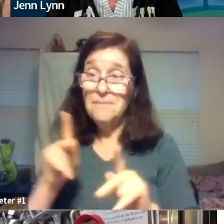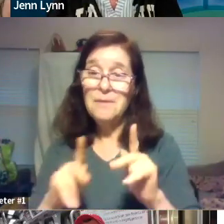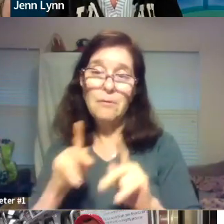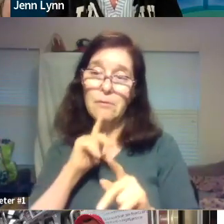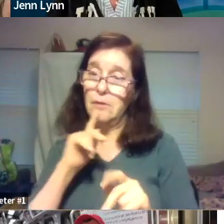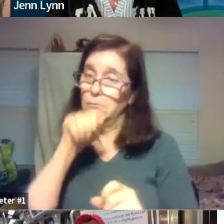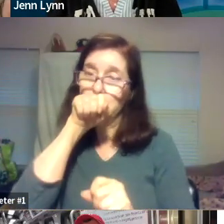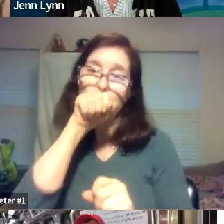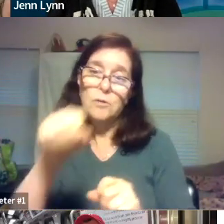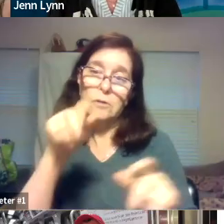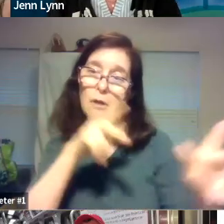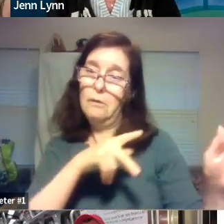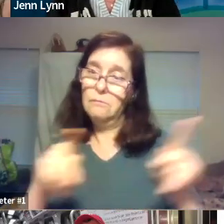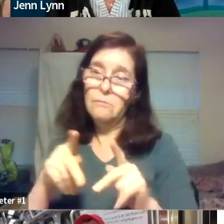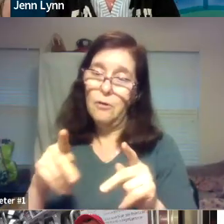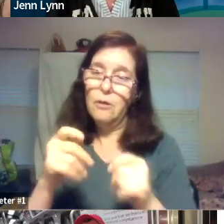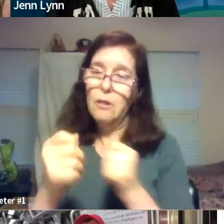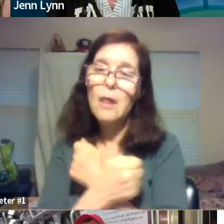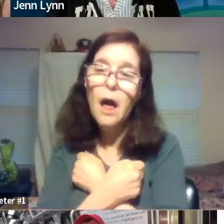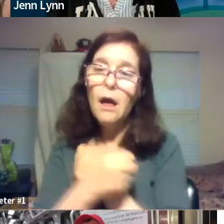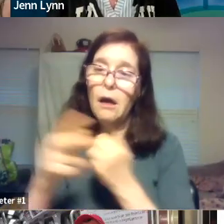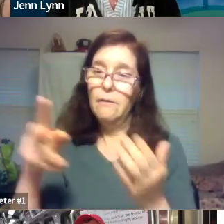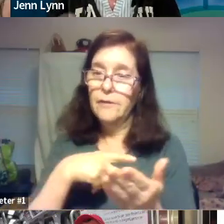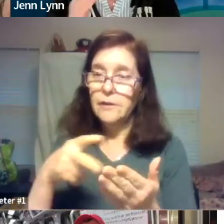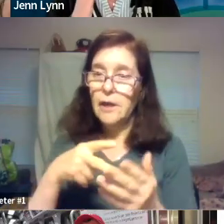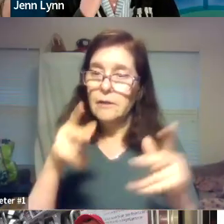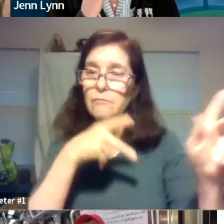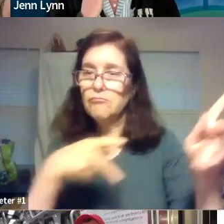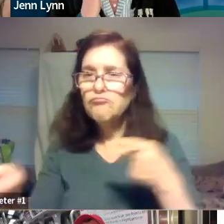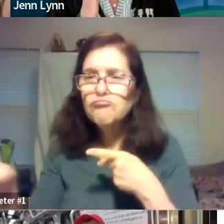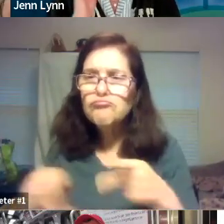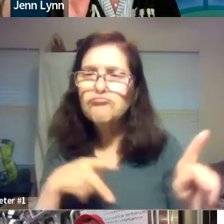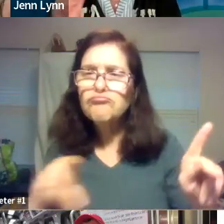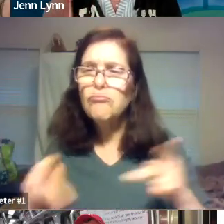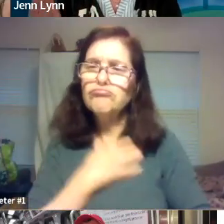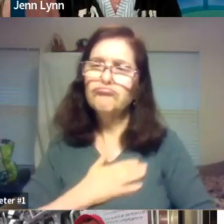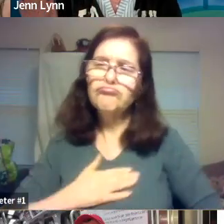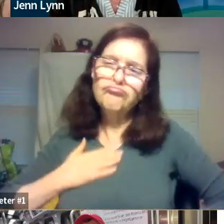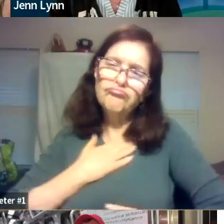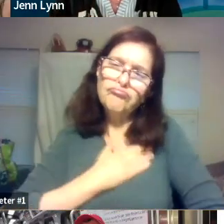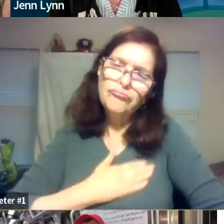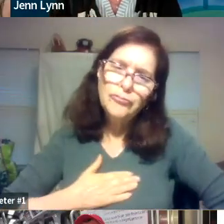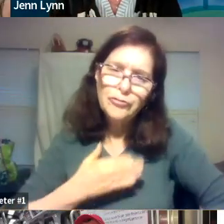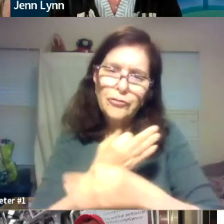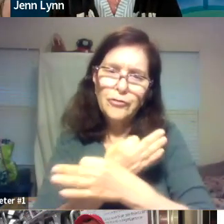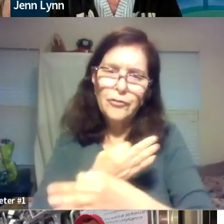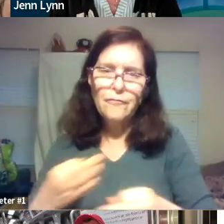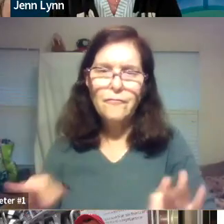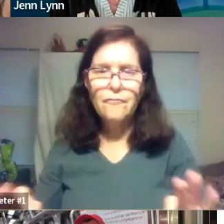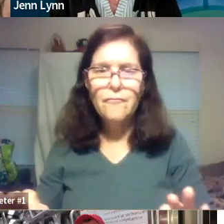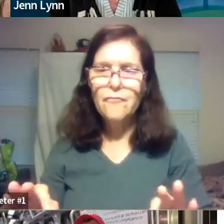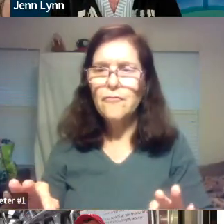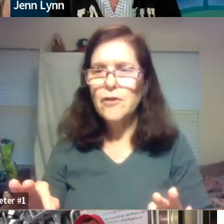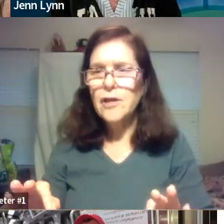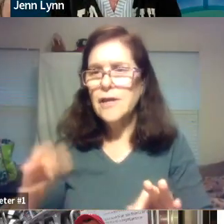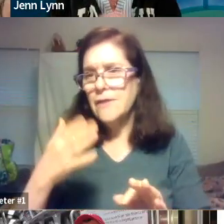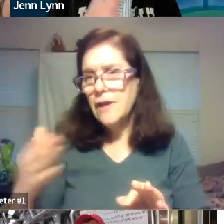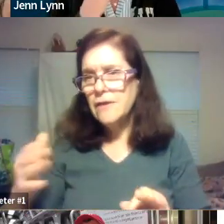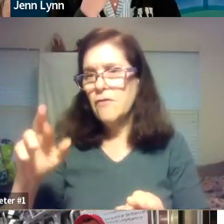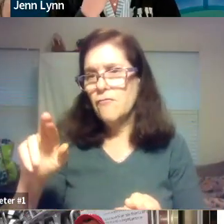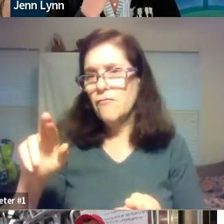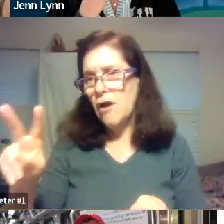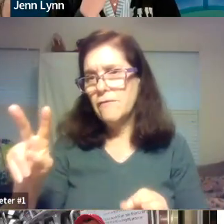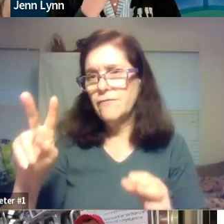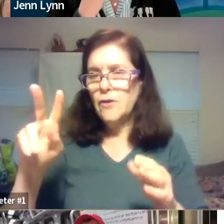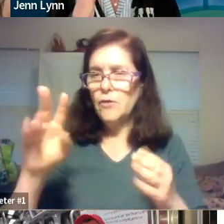you, they love the dances, and they will go to all the free outings at Rockville's Town Center, and